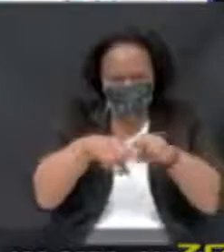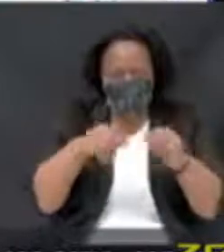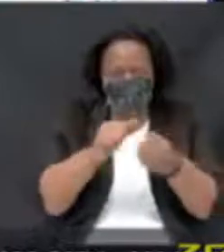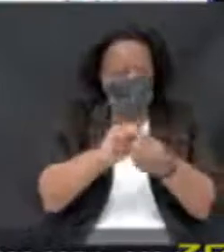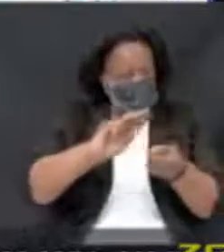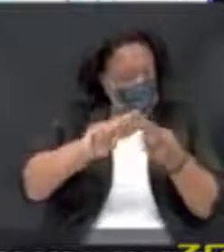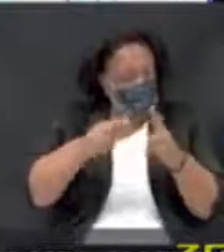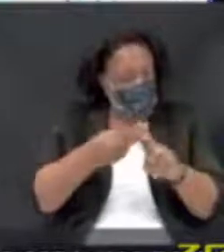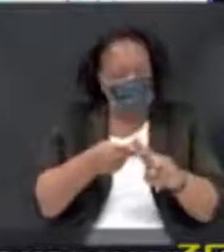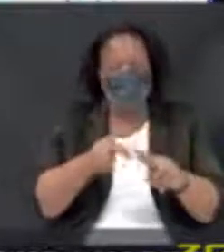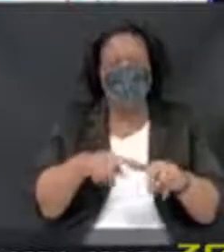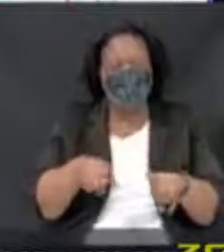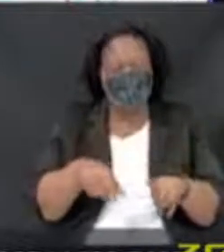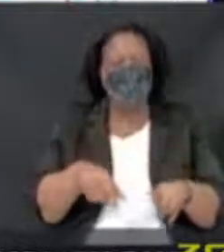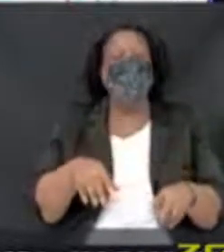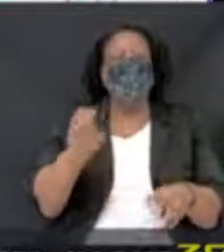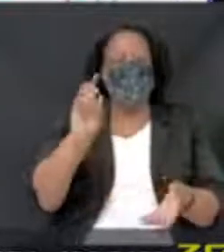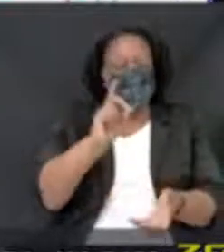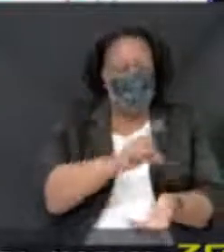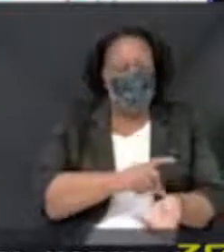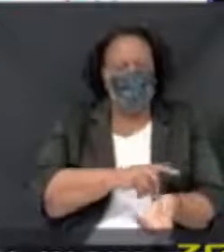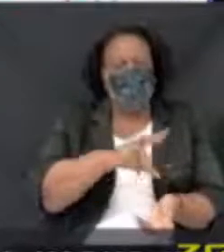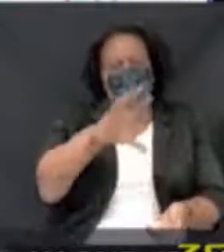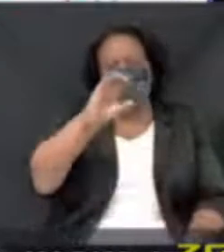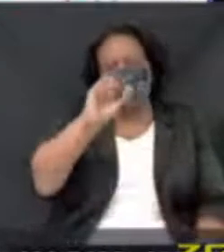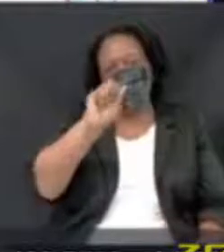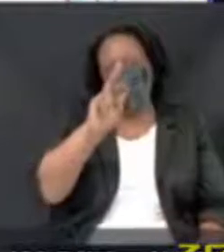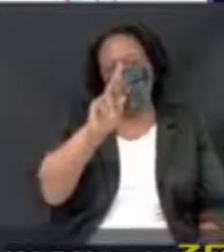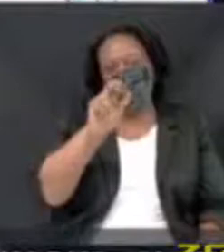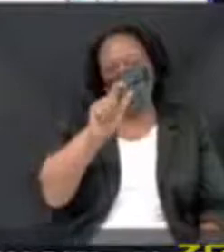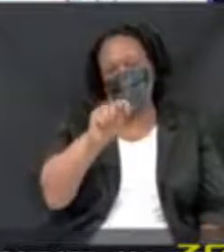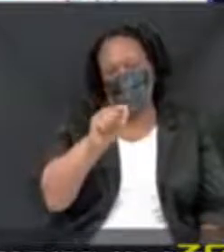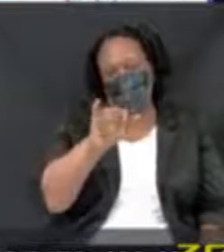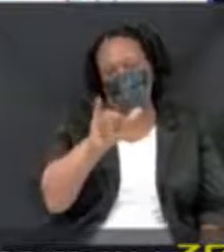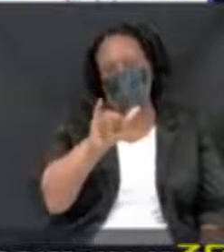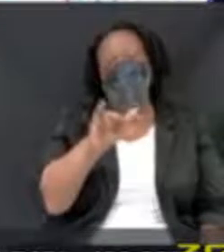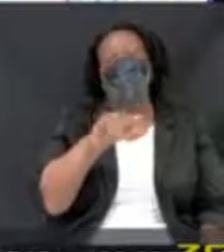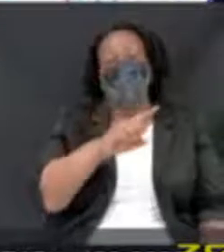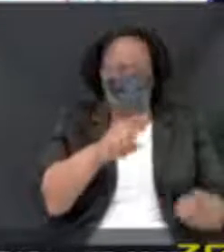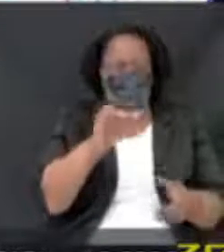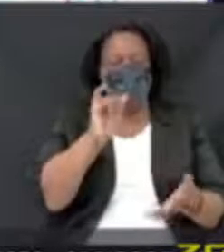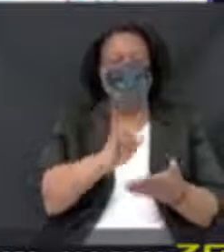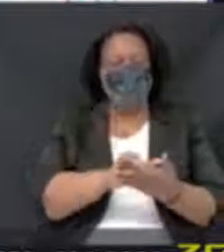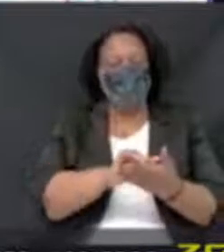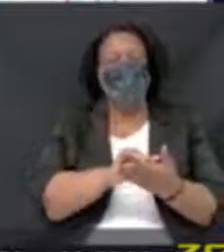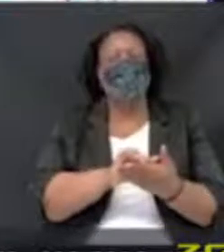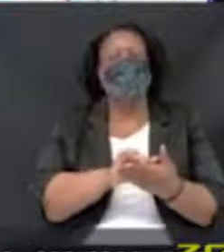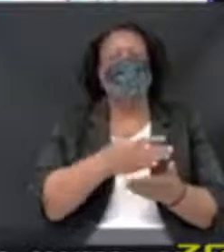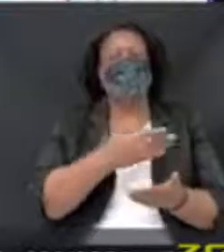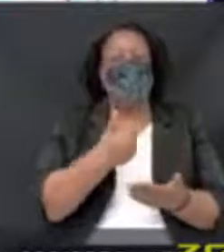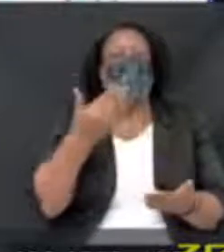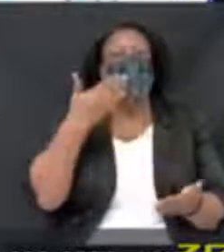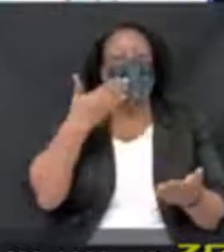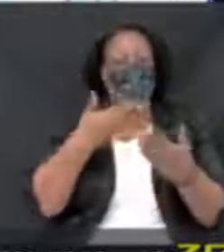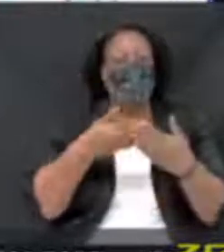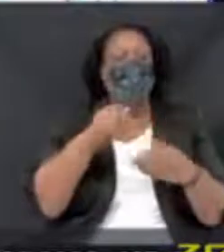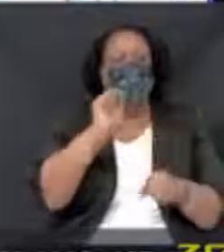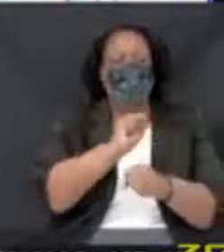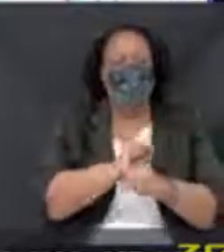daily reports that we see. She works very hard behind the scenes in doing a lot of other things. And of